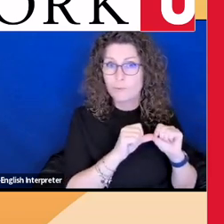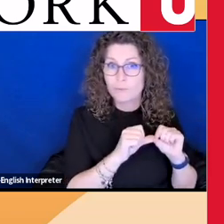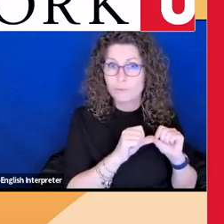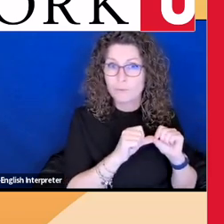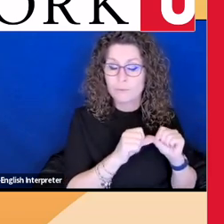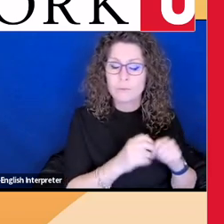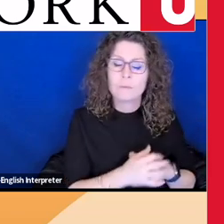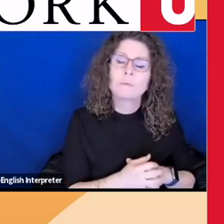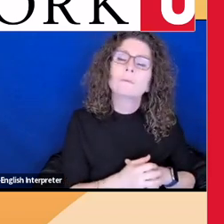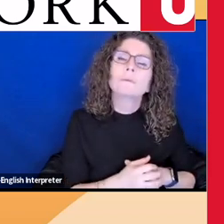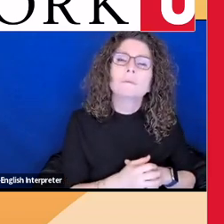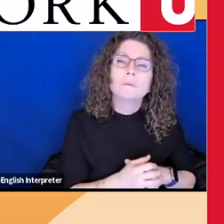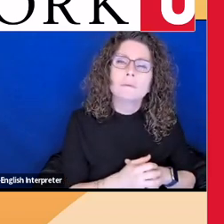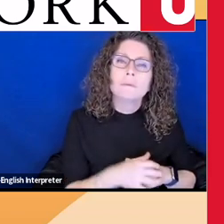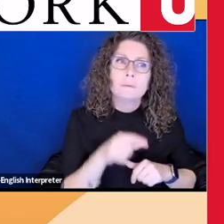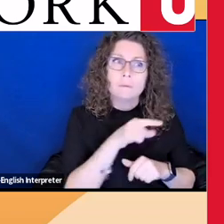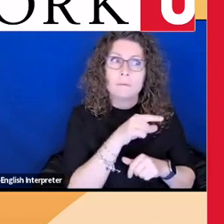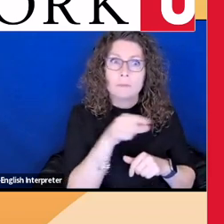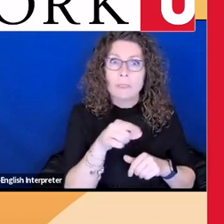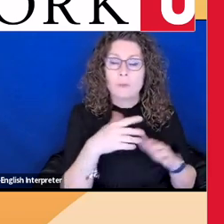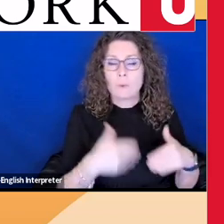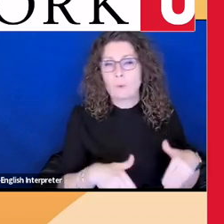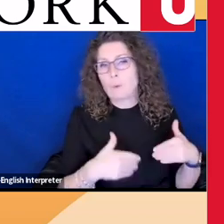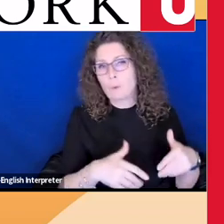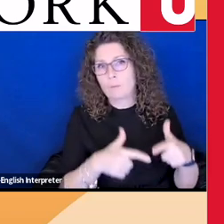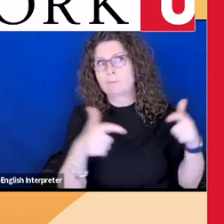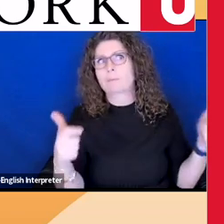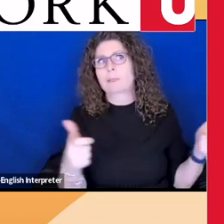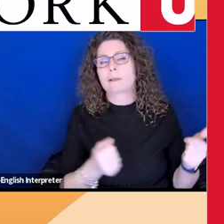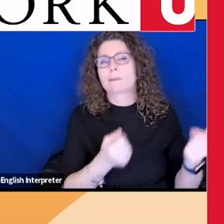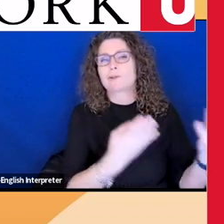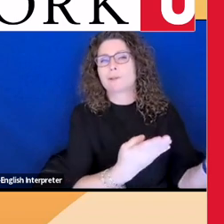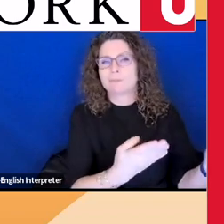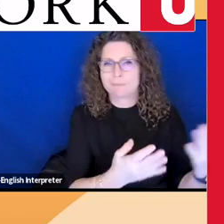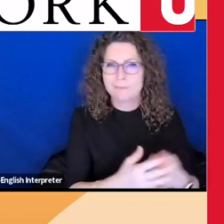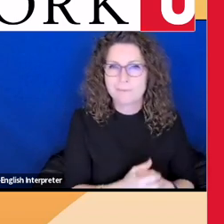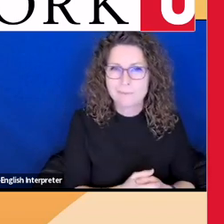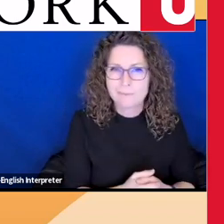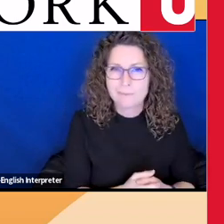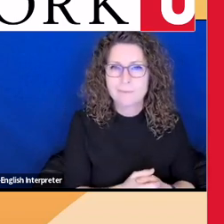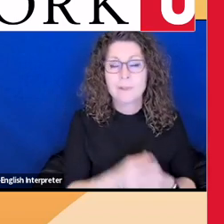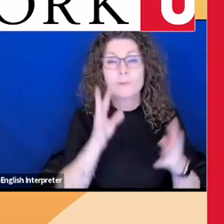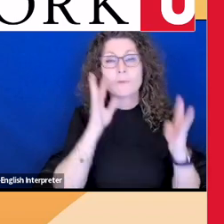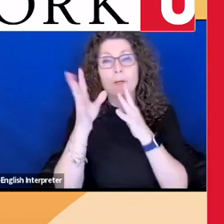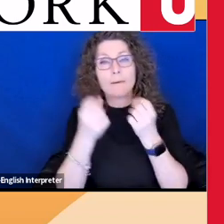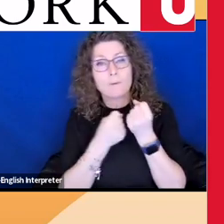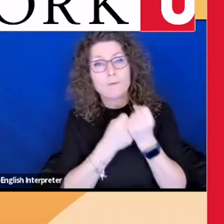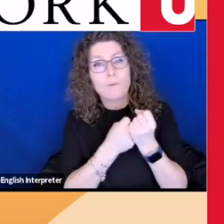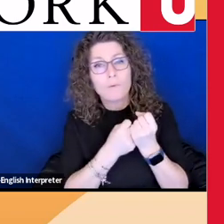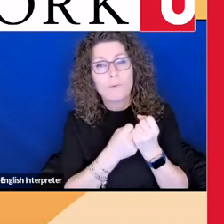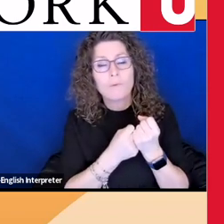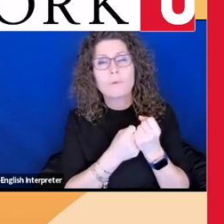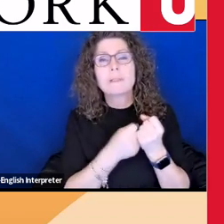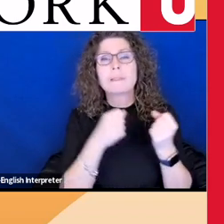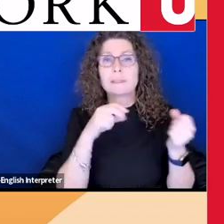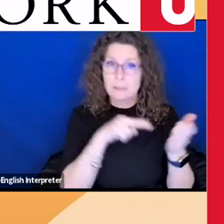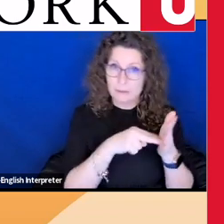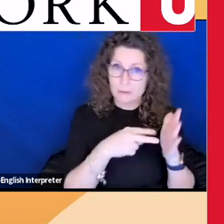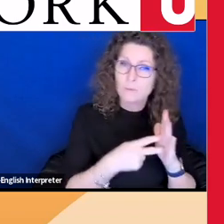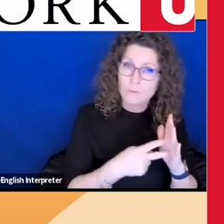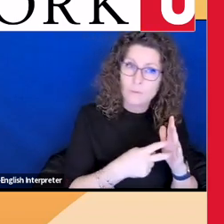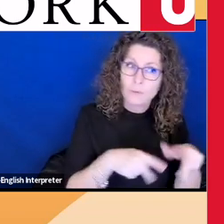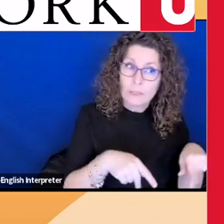These are profoundly pedagogical propositions. Pedagogical because creative solidarity is an intentional, consensual,